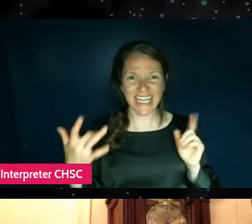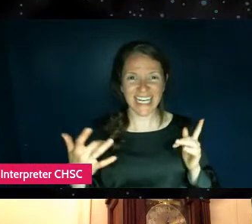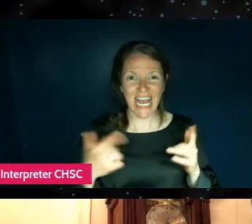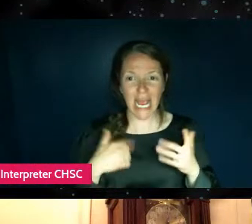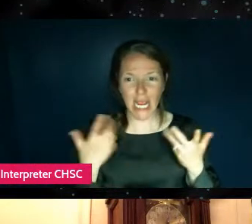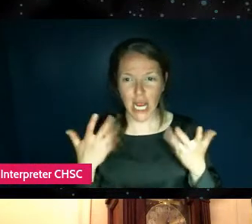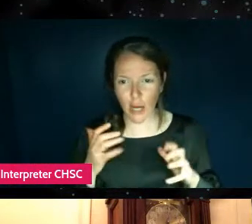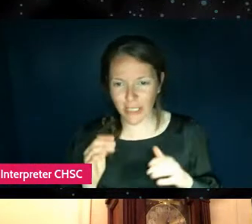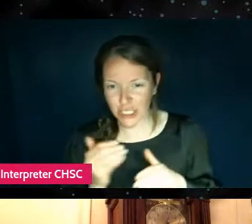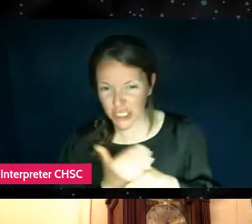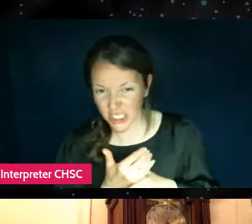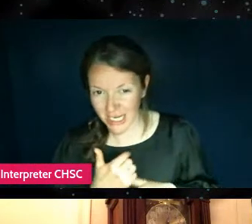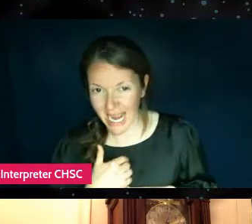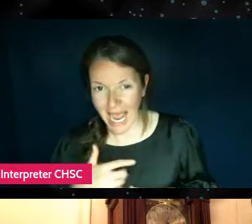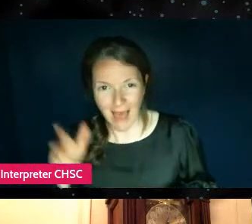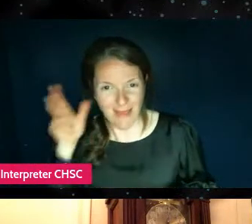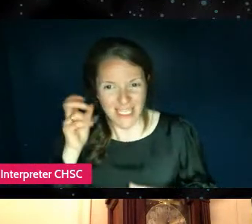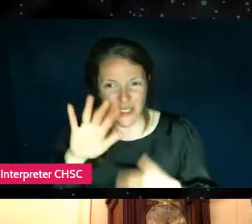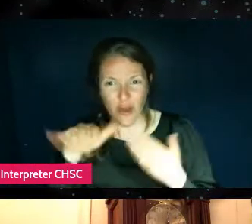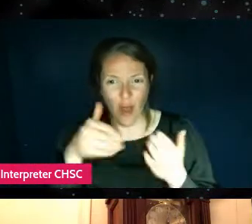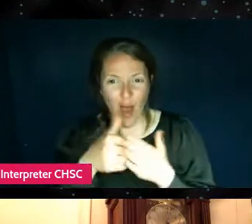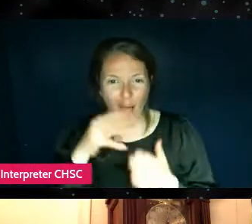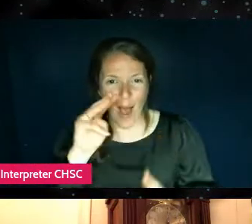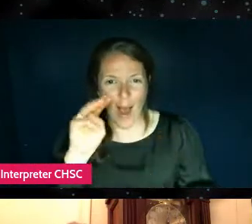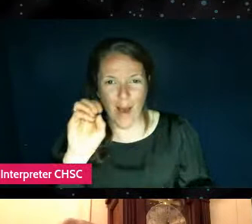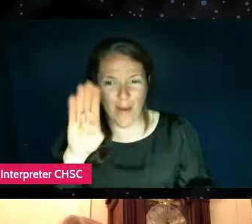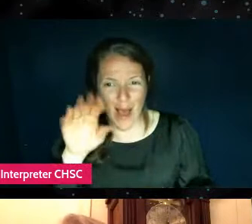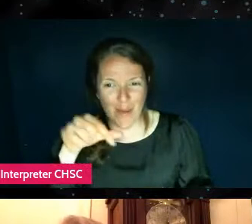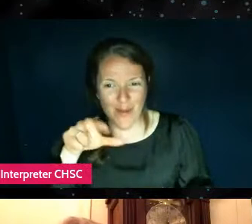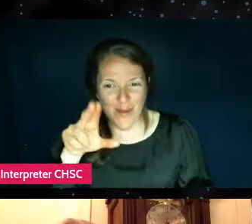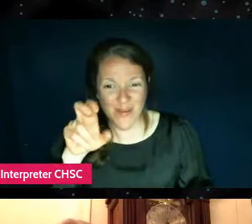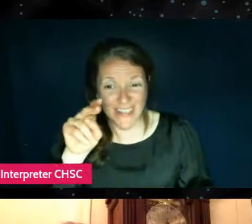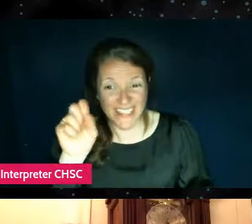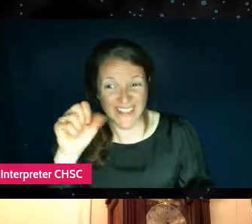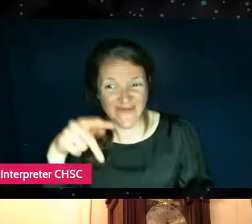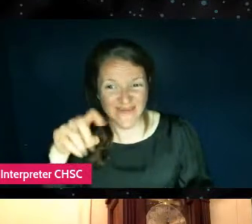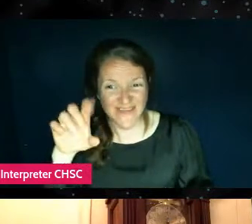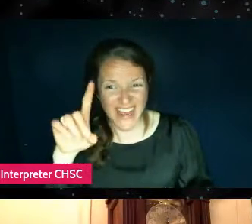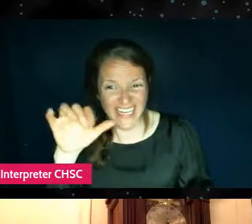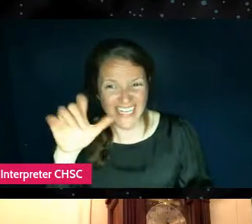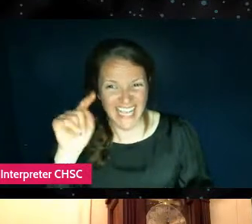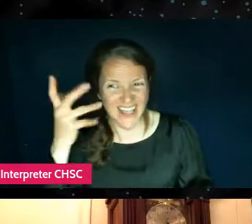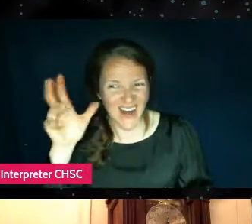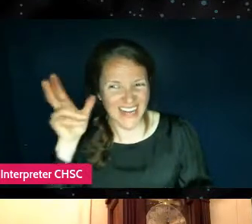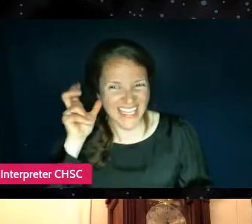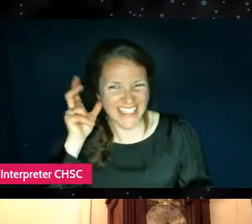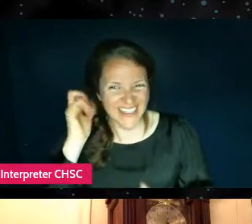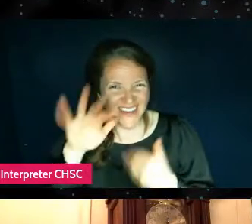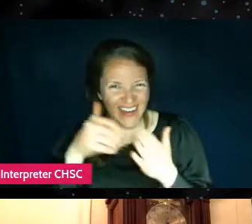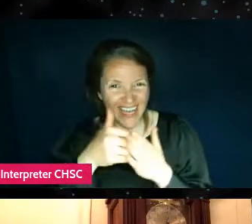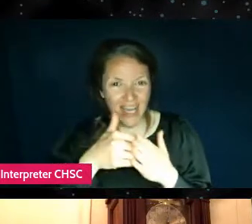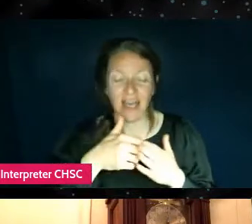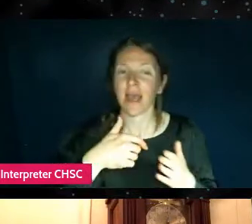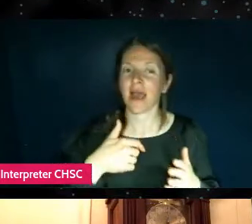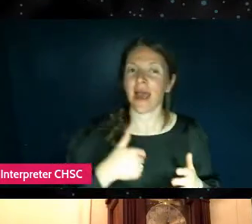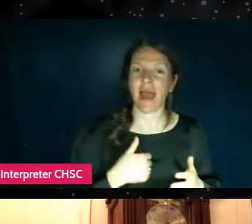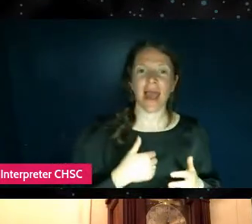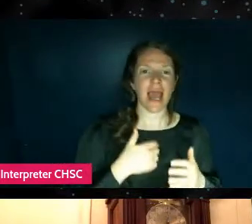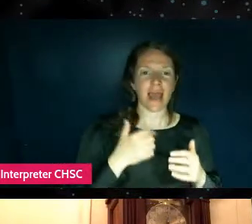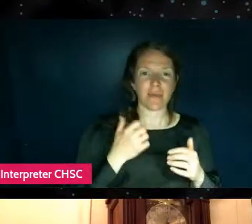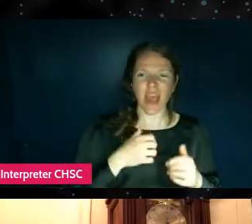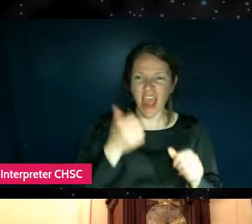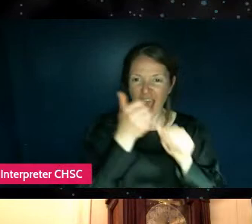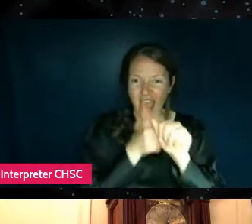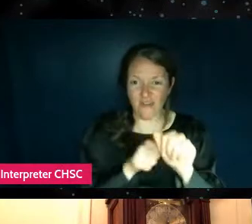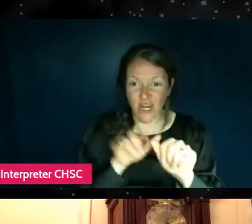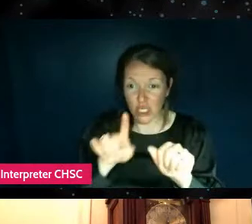and listen to the whole Mob Queens podcast. So, yes. Thank you. Always like, I'm tracking every step that's happening at